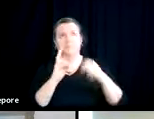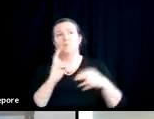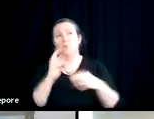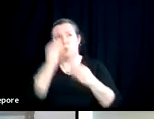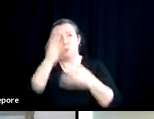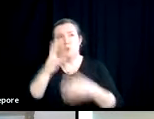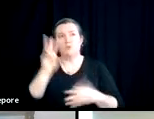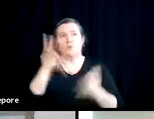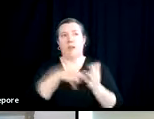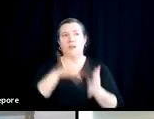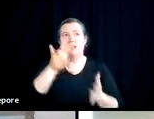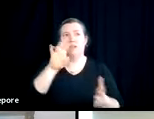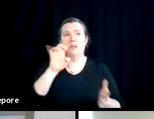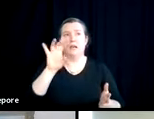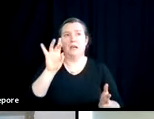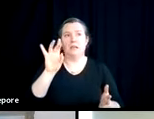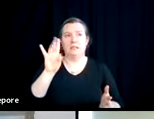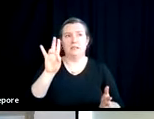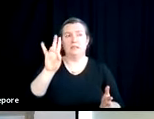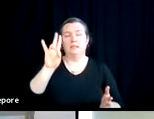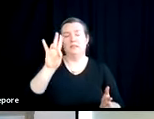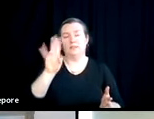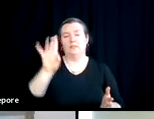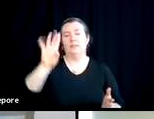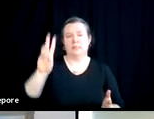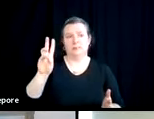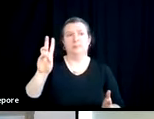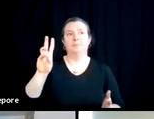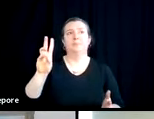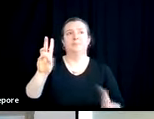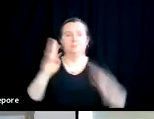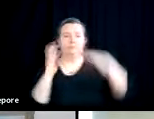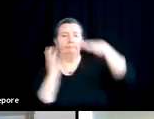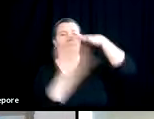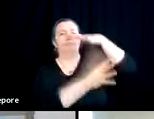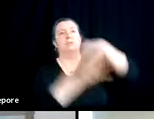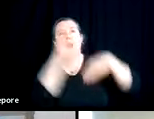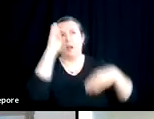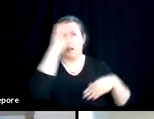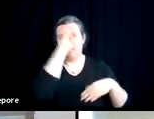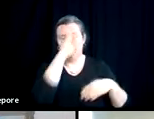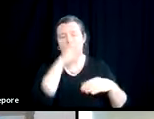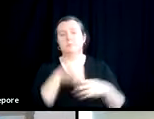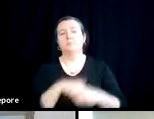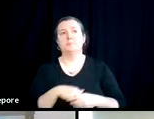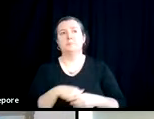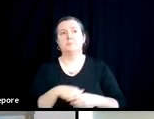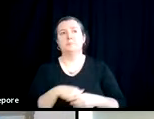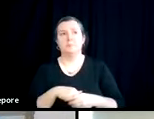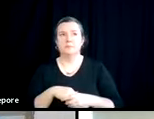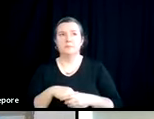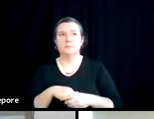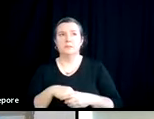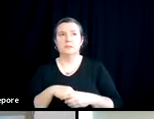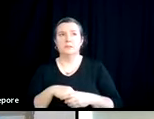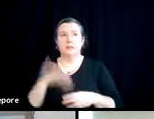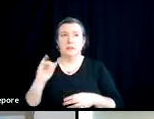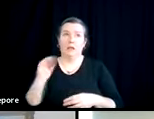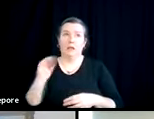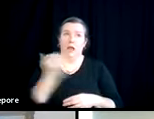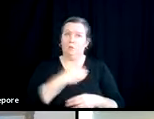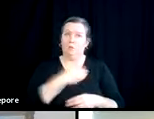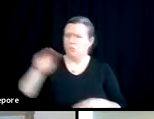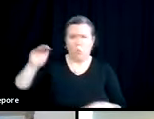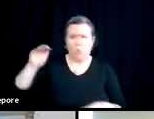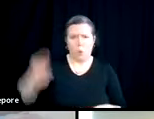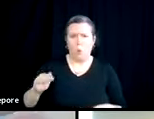2,786 hospitalizations due to COVID-19, positive patients and PUIs. That's one of our lowest census in a while. There